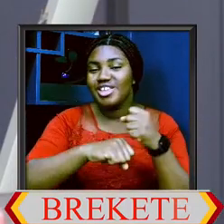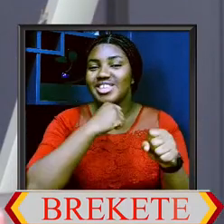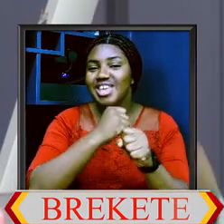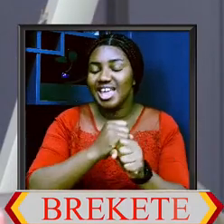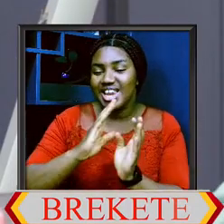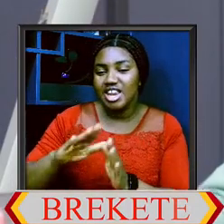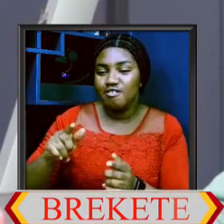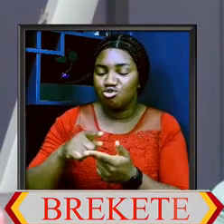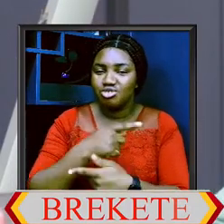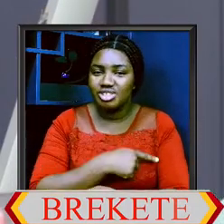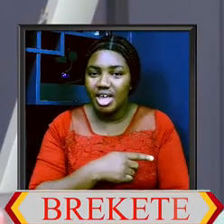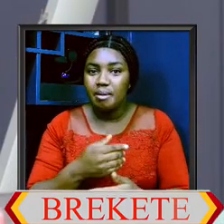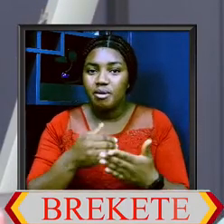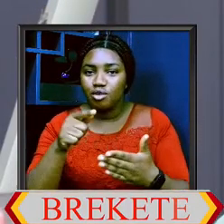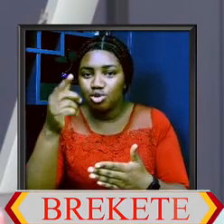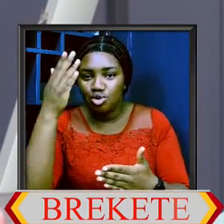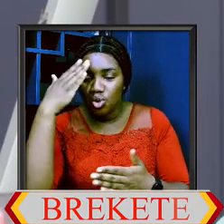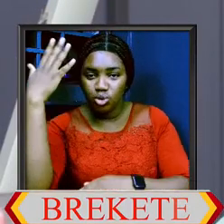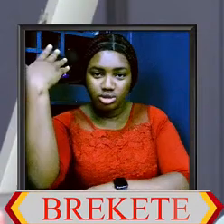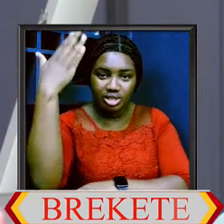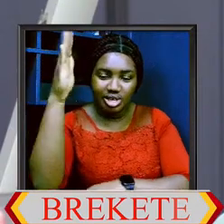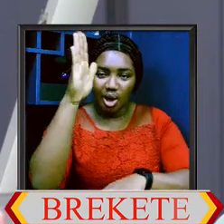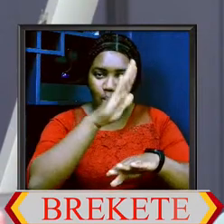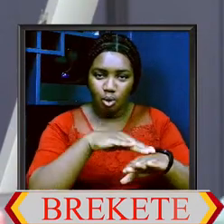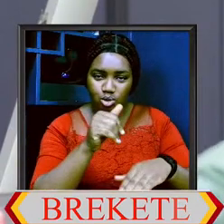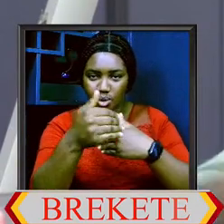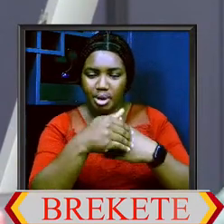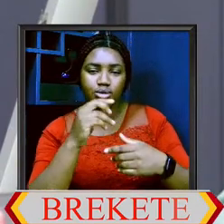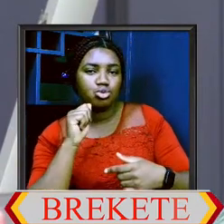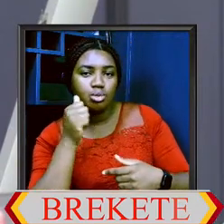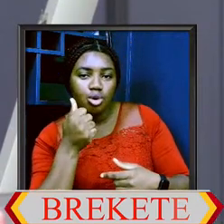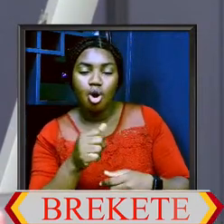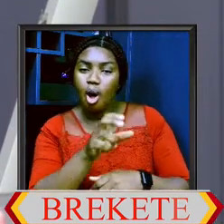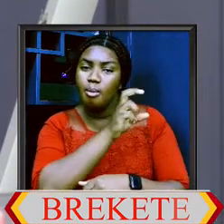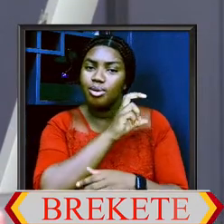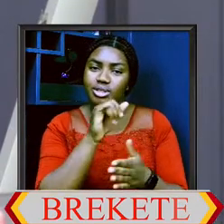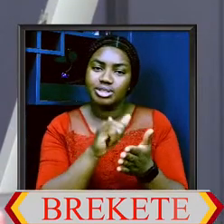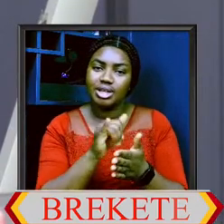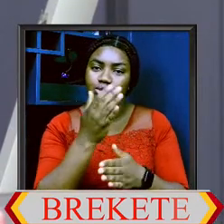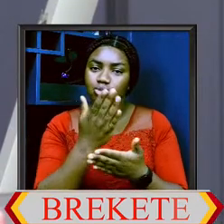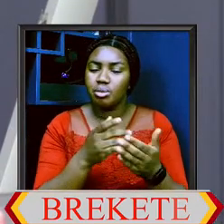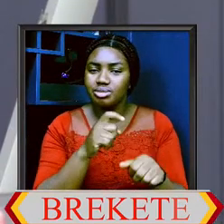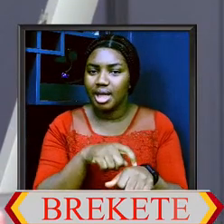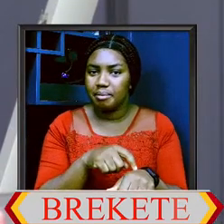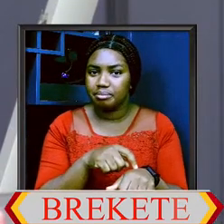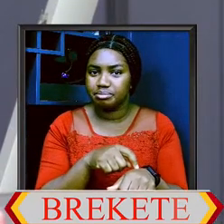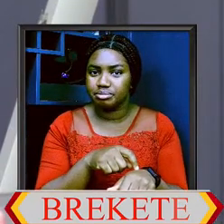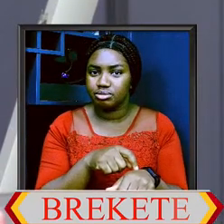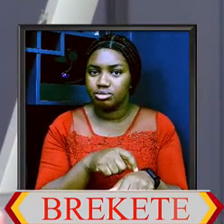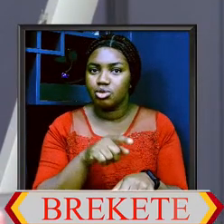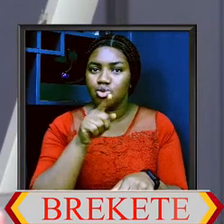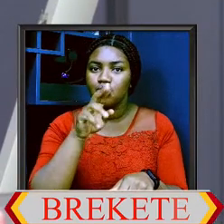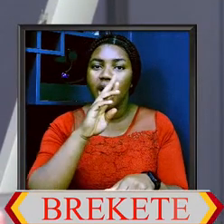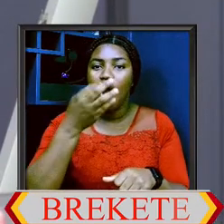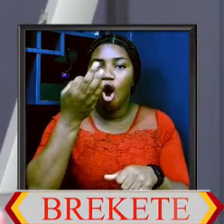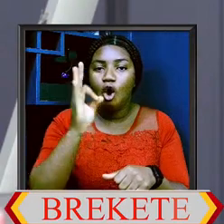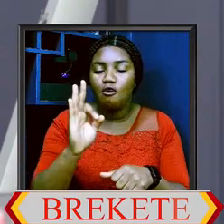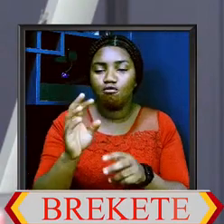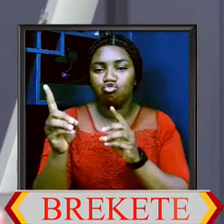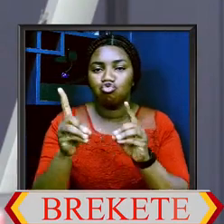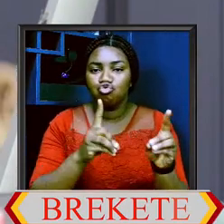today signal go come they go call you back tomorrow police where sometimes you off